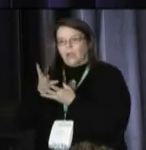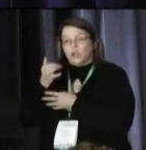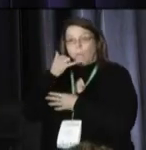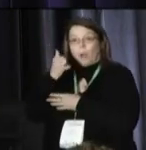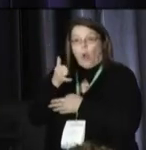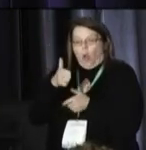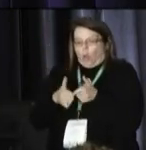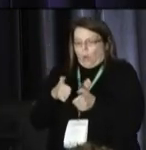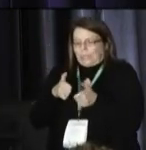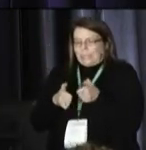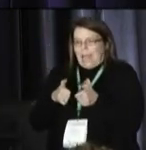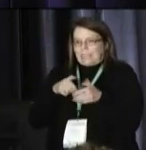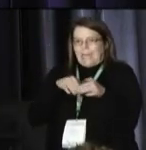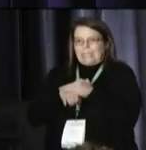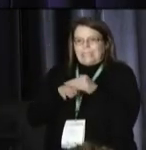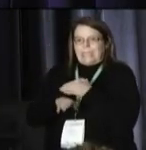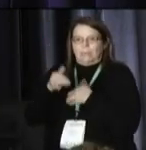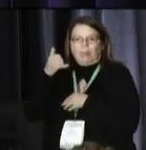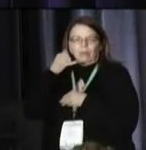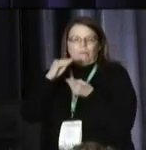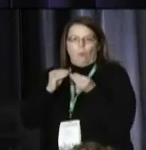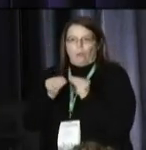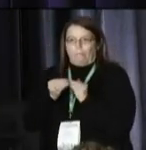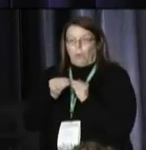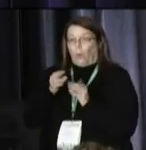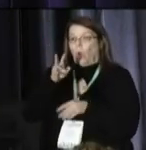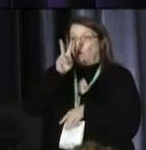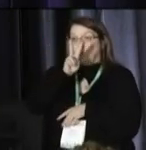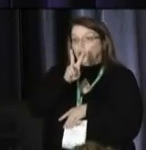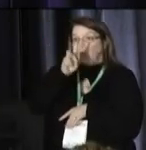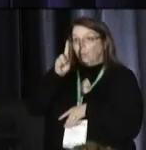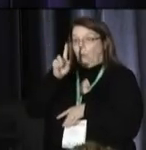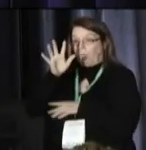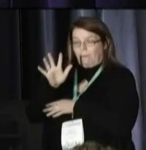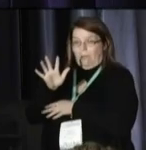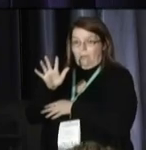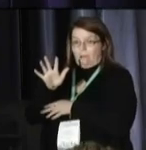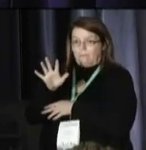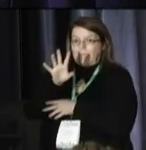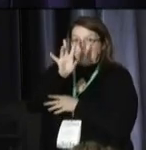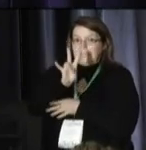our accessibility hotline. The number is